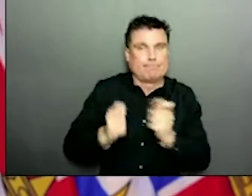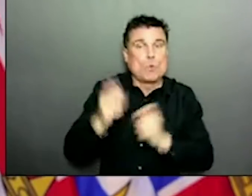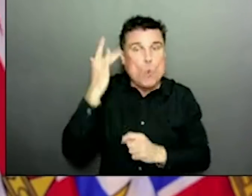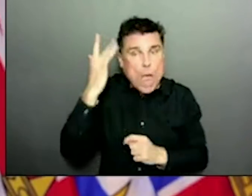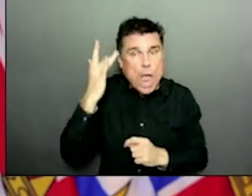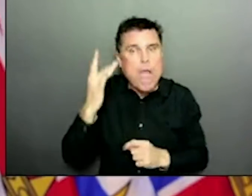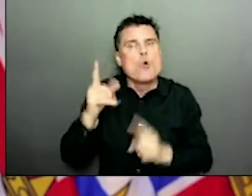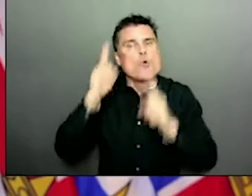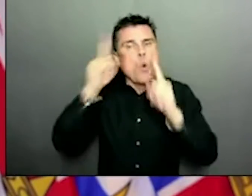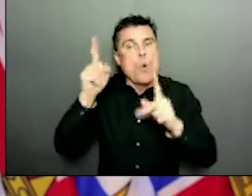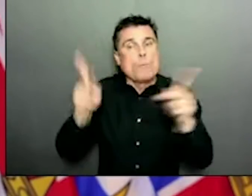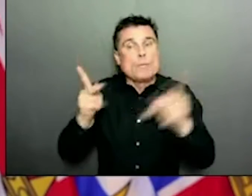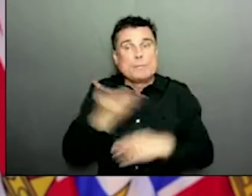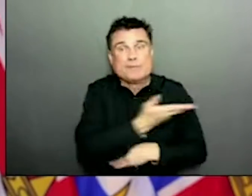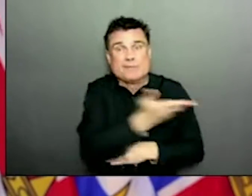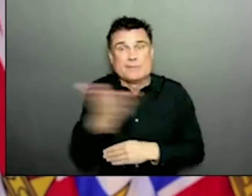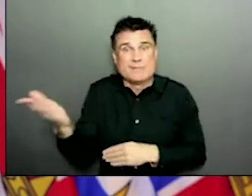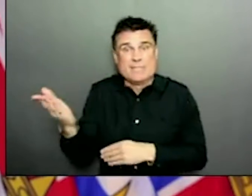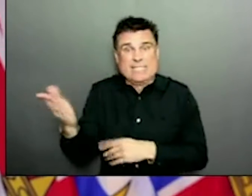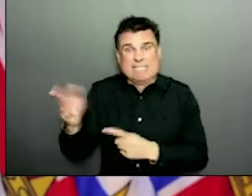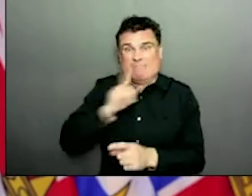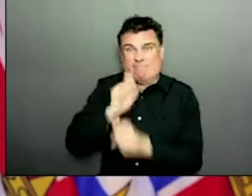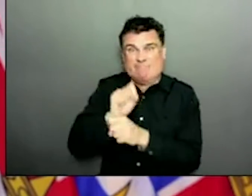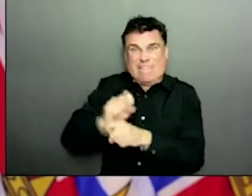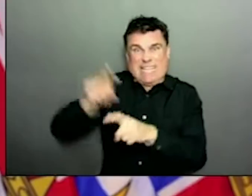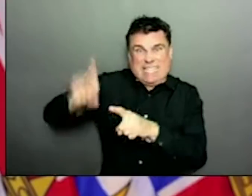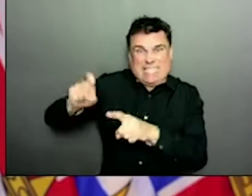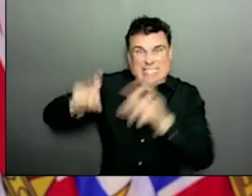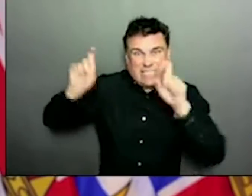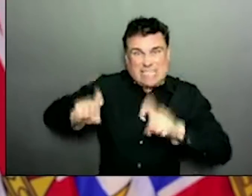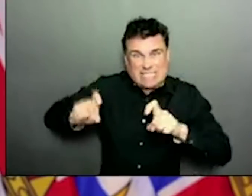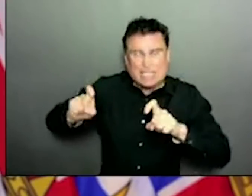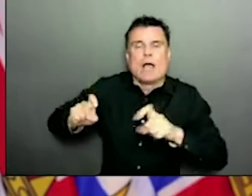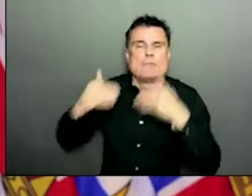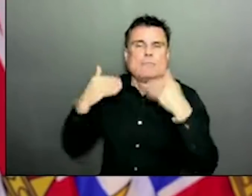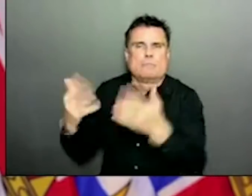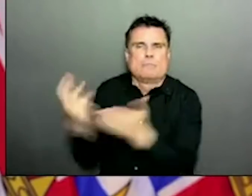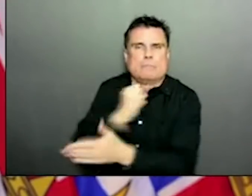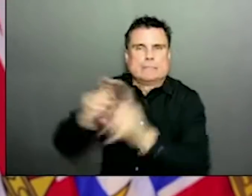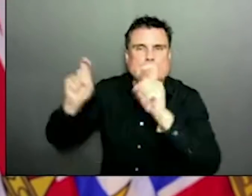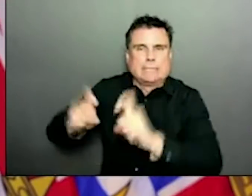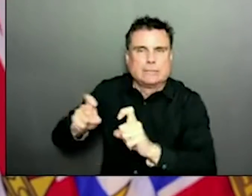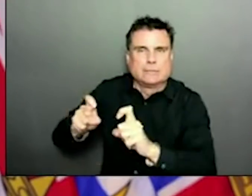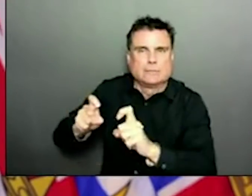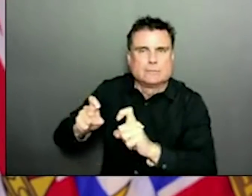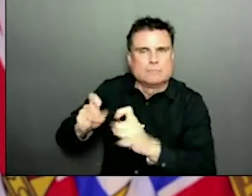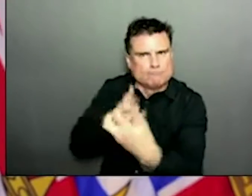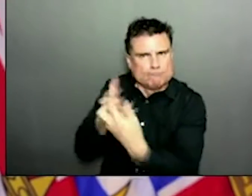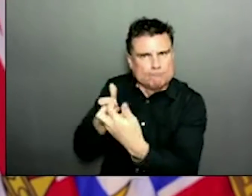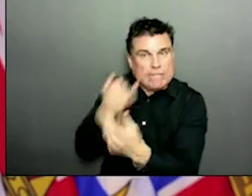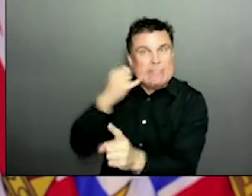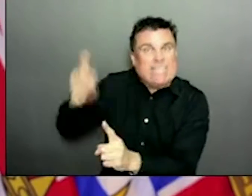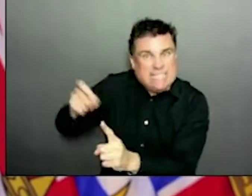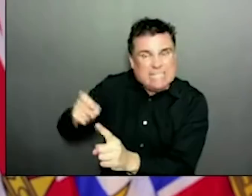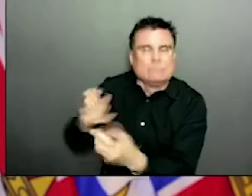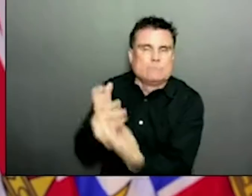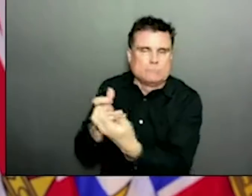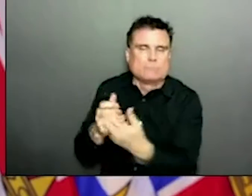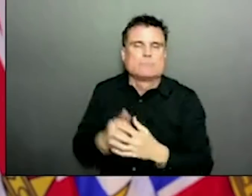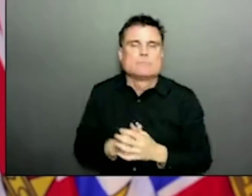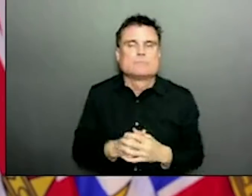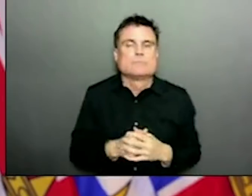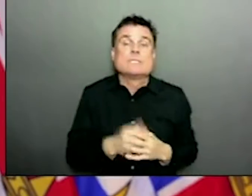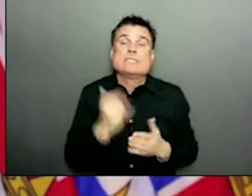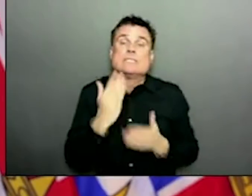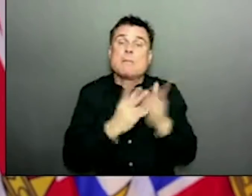away realize that and do that. And we also recognize that for some people, it might be okay to